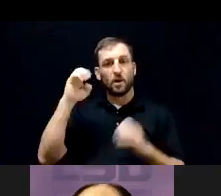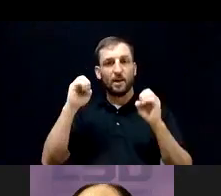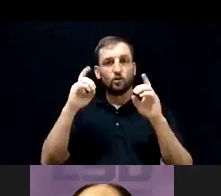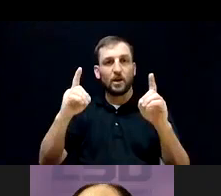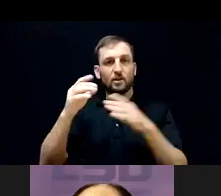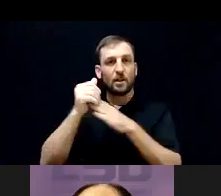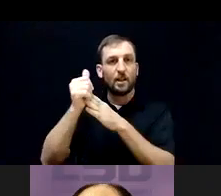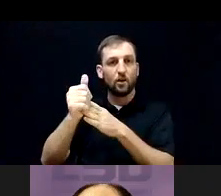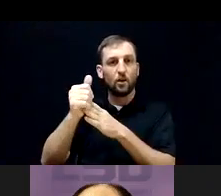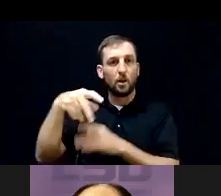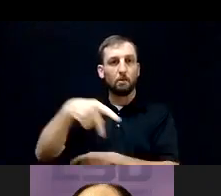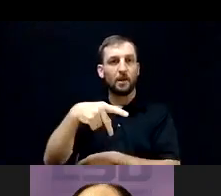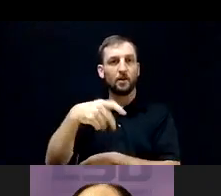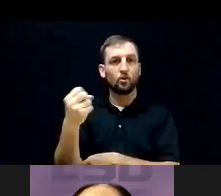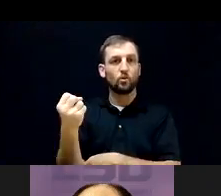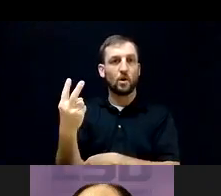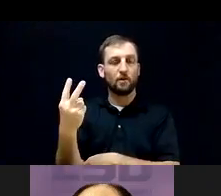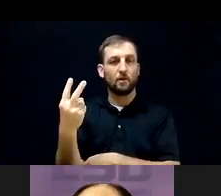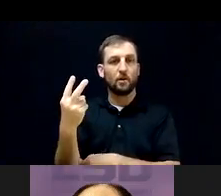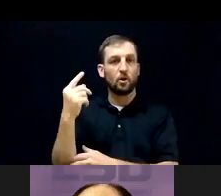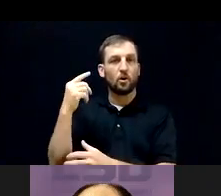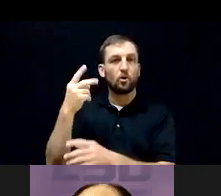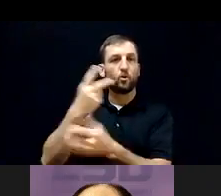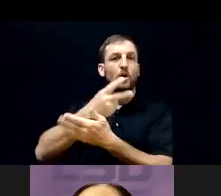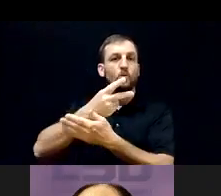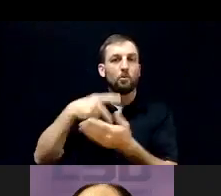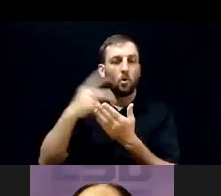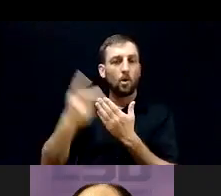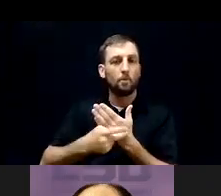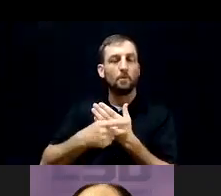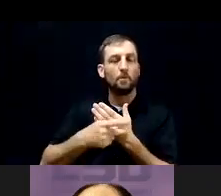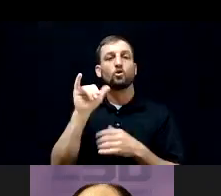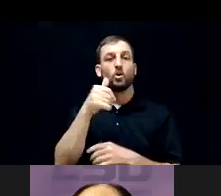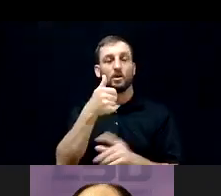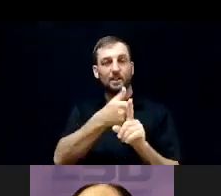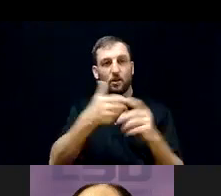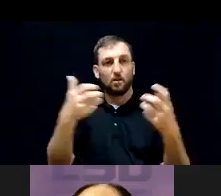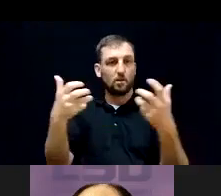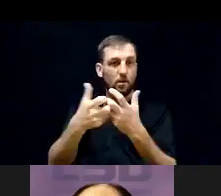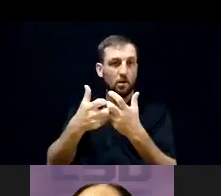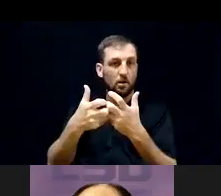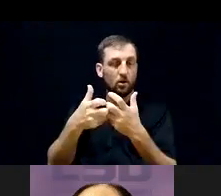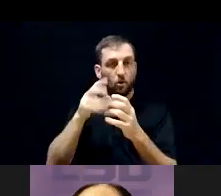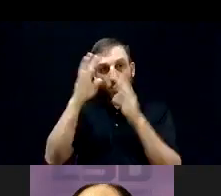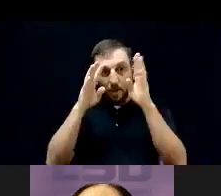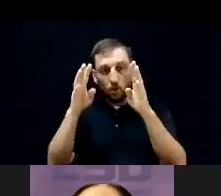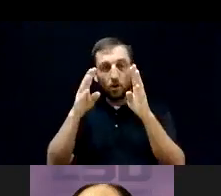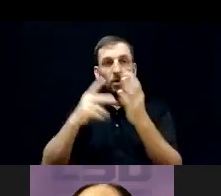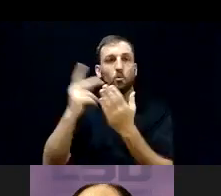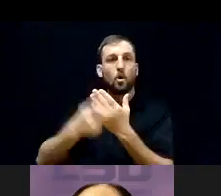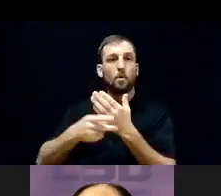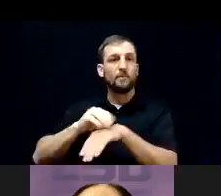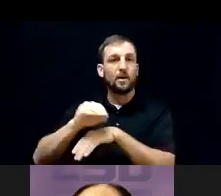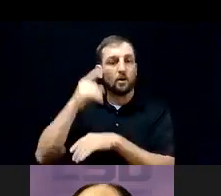Leadership P12 graduate program and the co-creator / program advisor for the Bridge